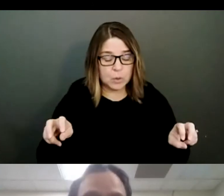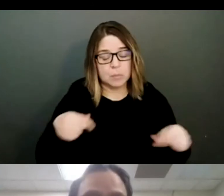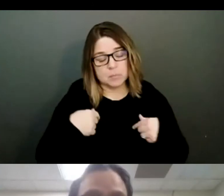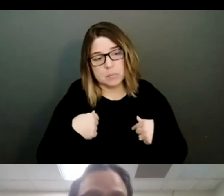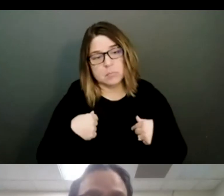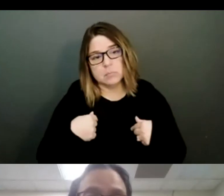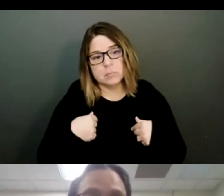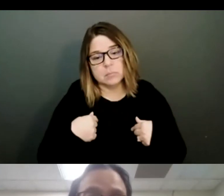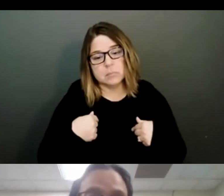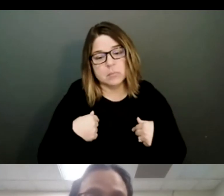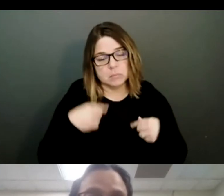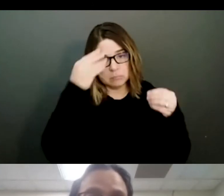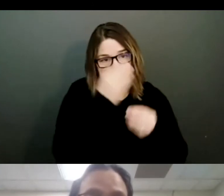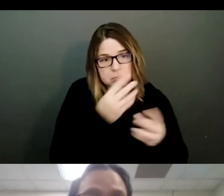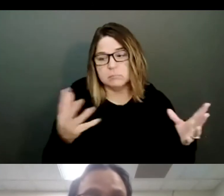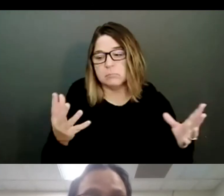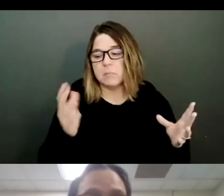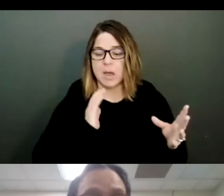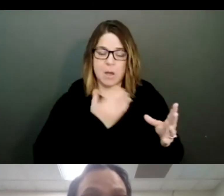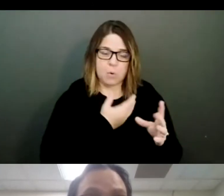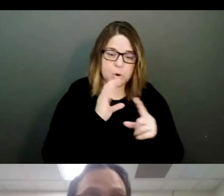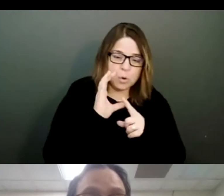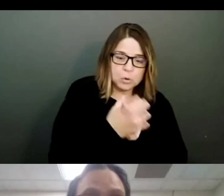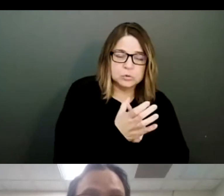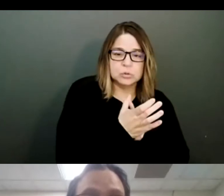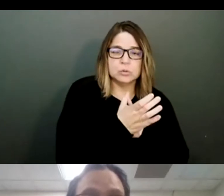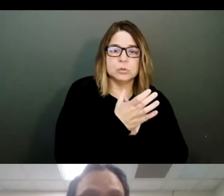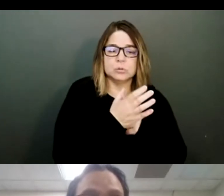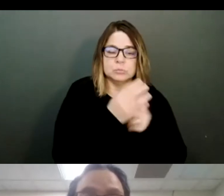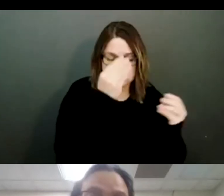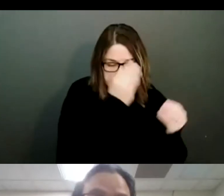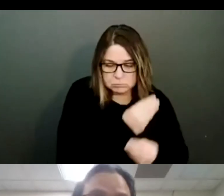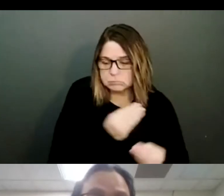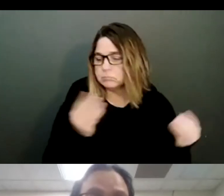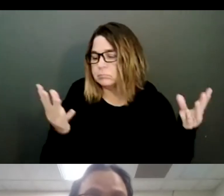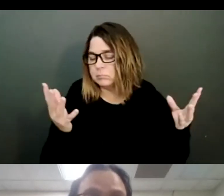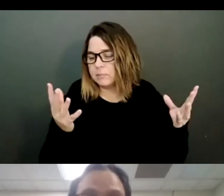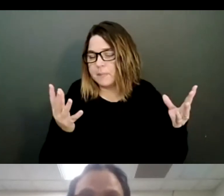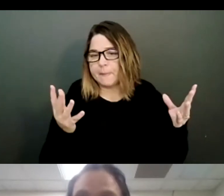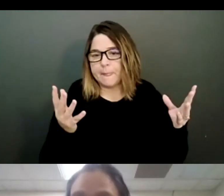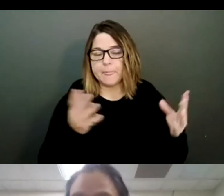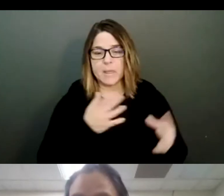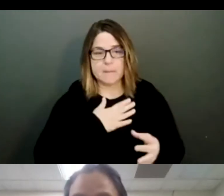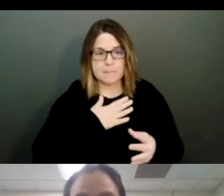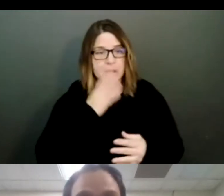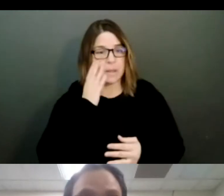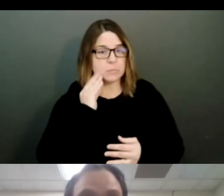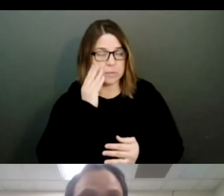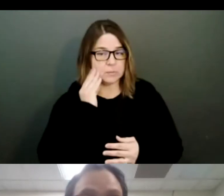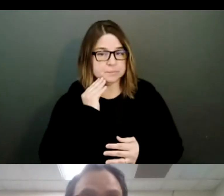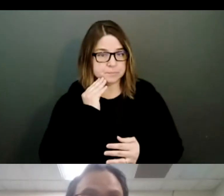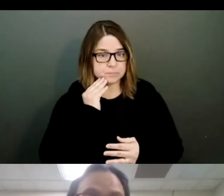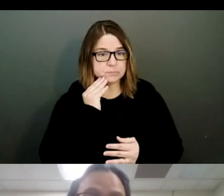about our culture and get the word out, and my experience of being